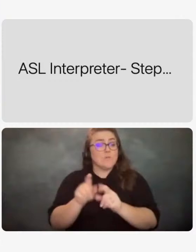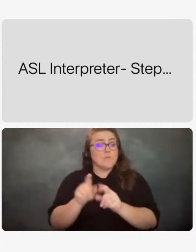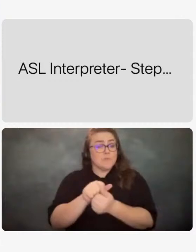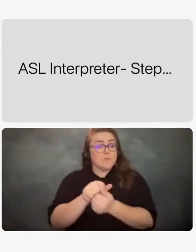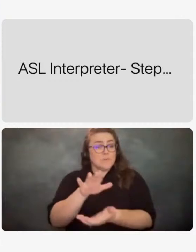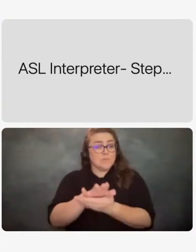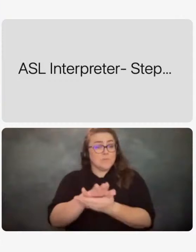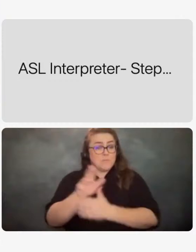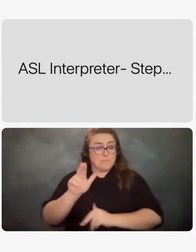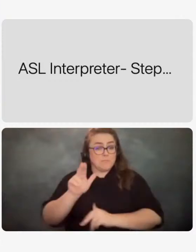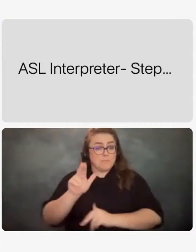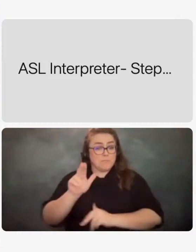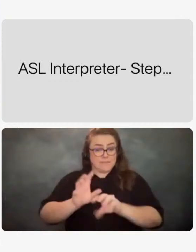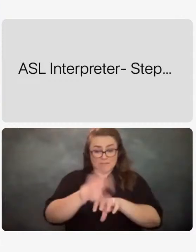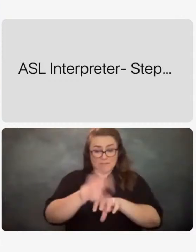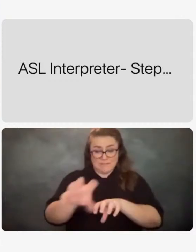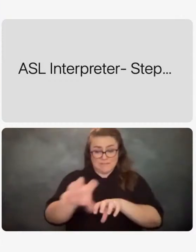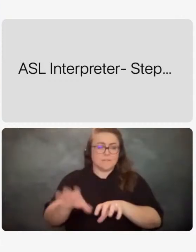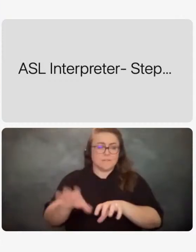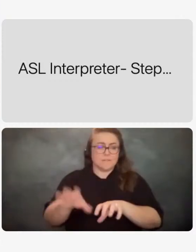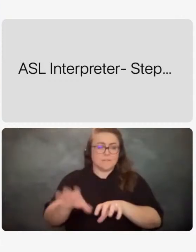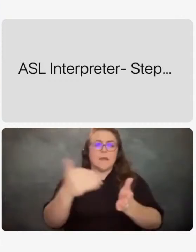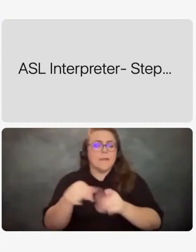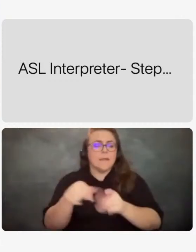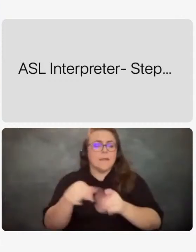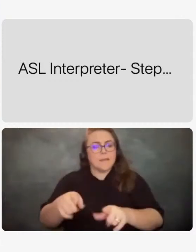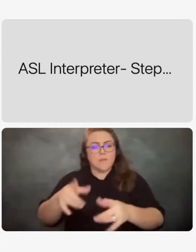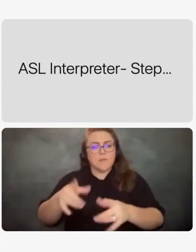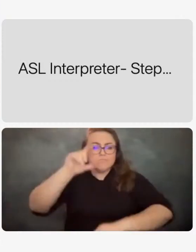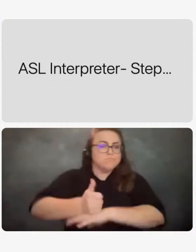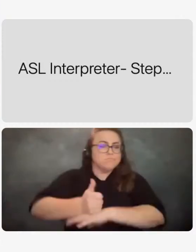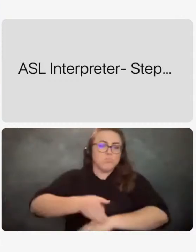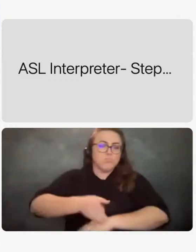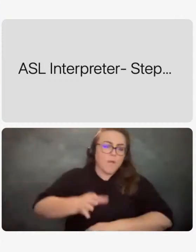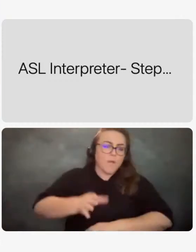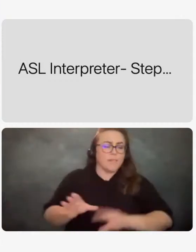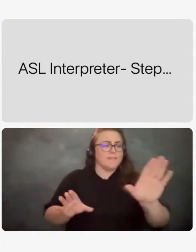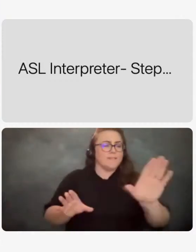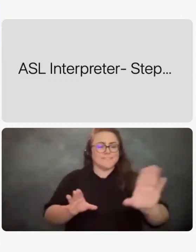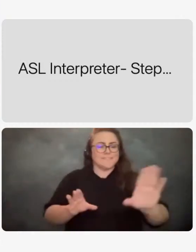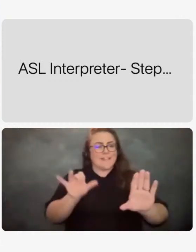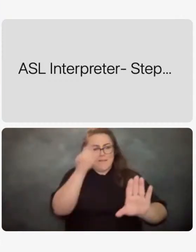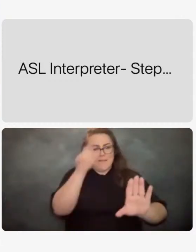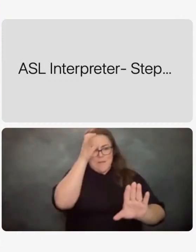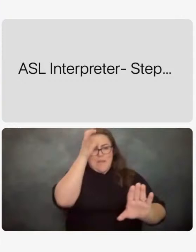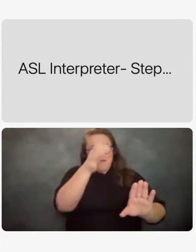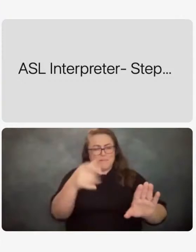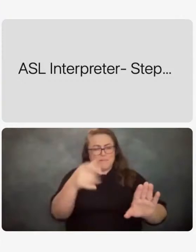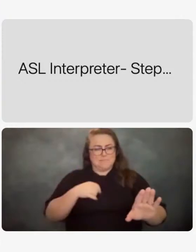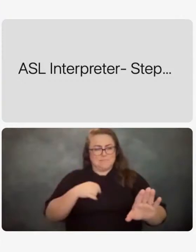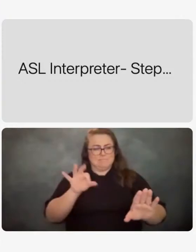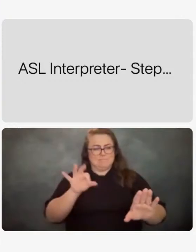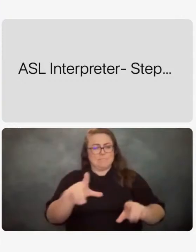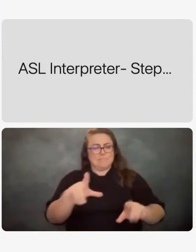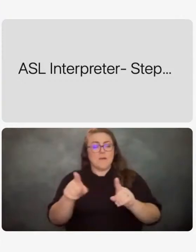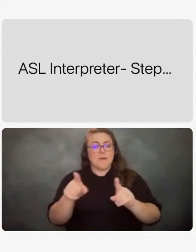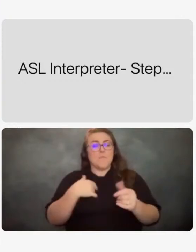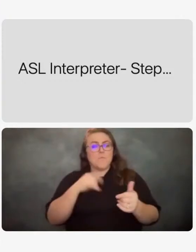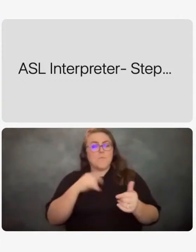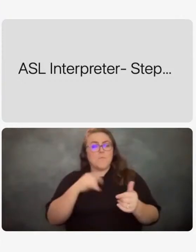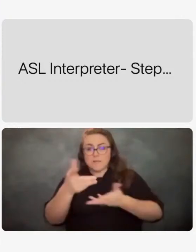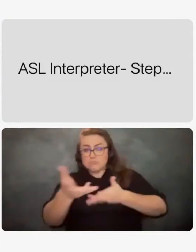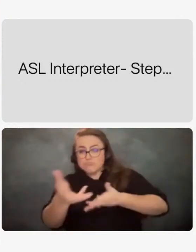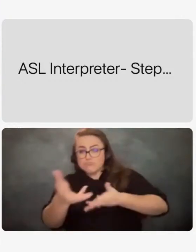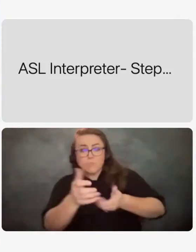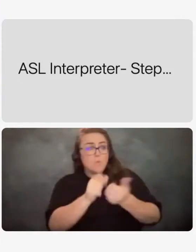concept and something that has been used in other school sites, but we would work with, a community or with a stakeholder group and engage